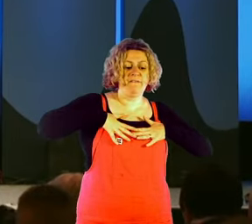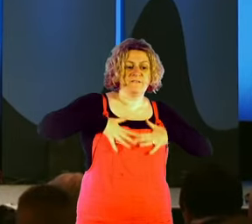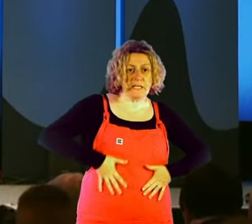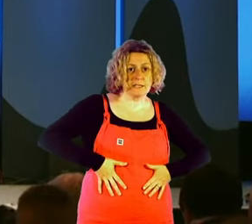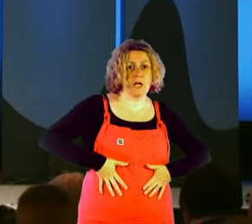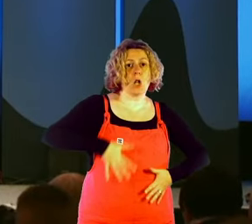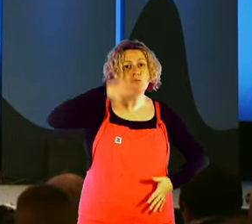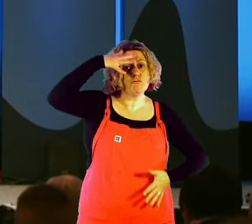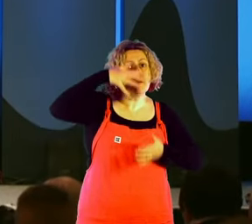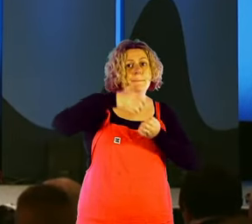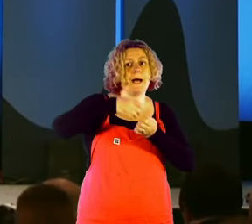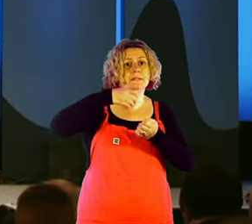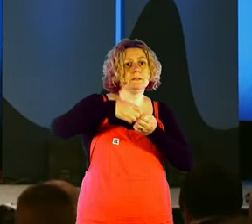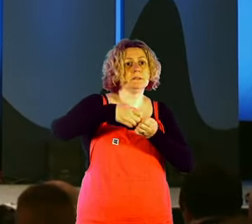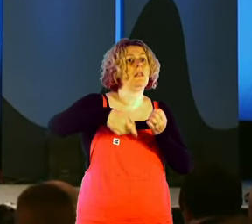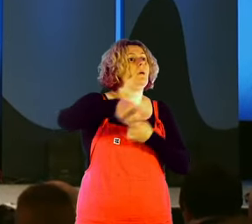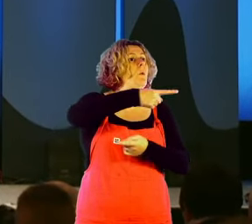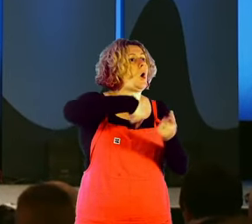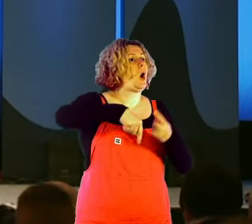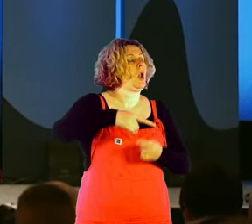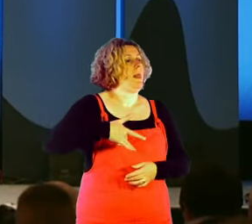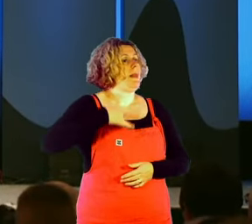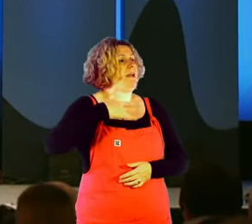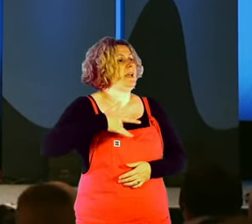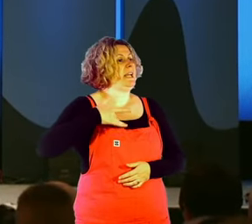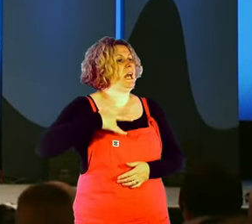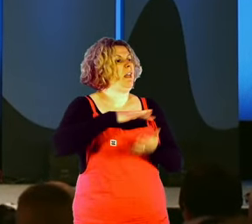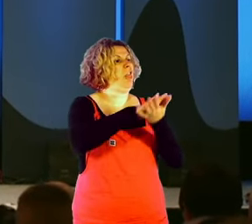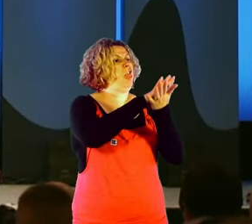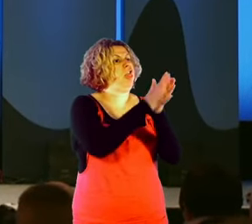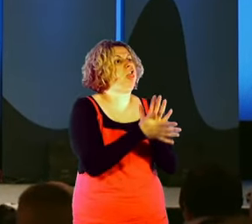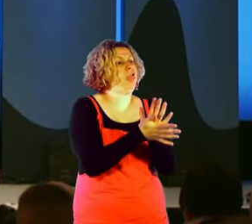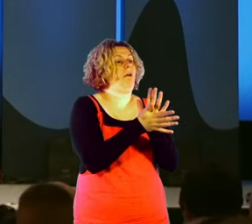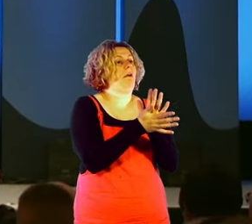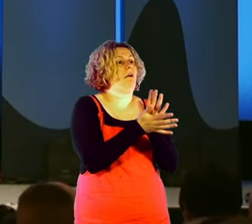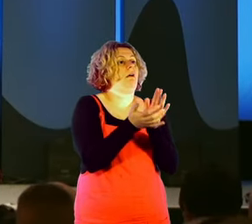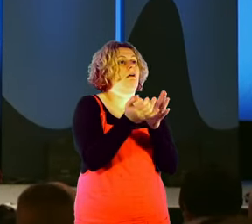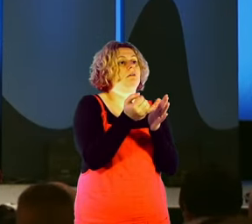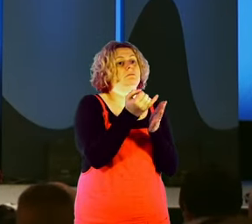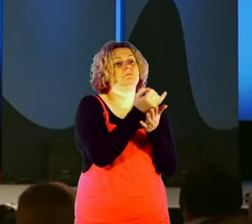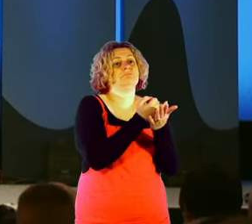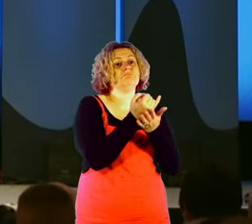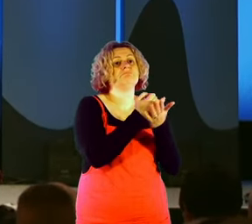broken physical world where our bodies do not work perfectly.